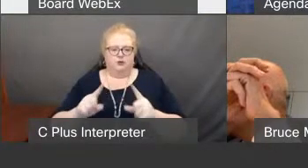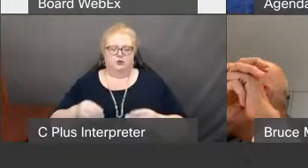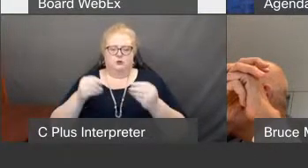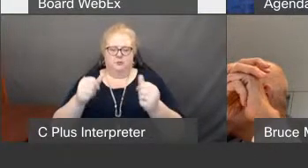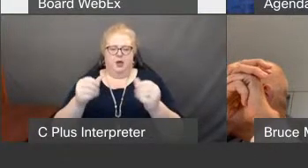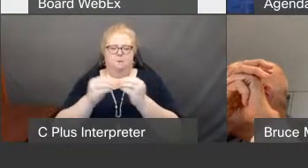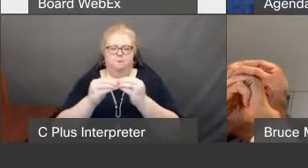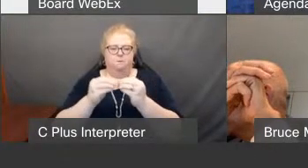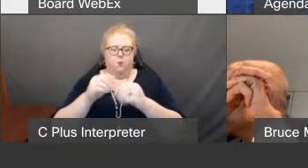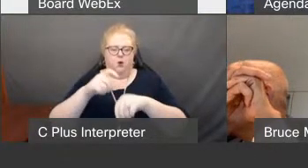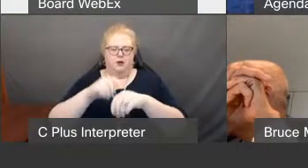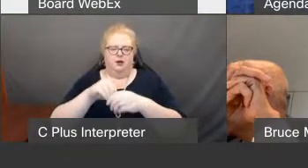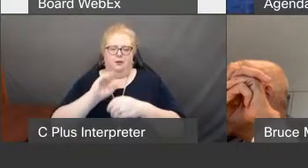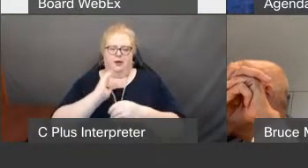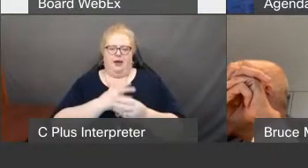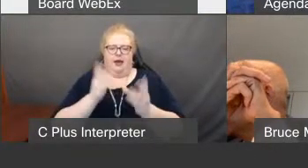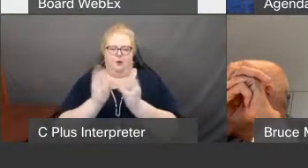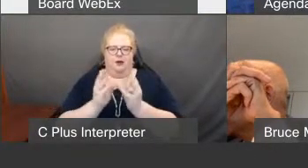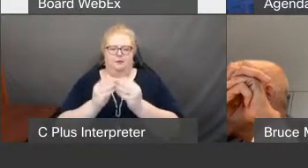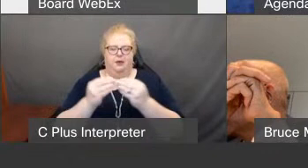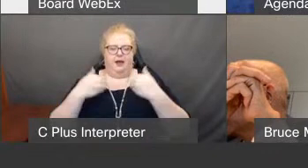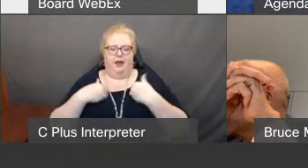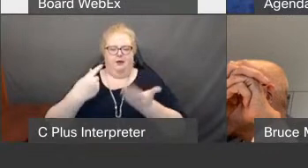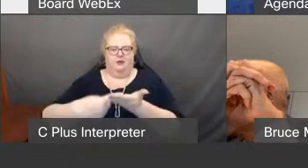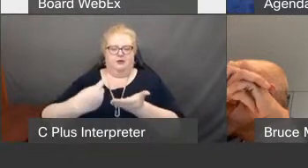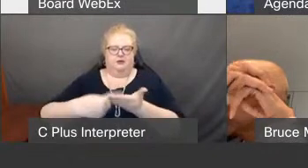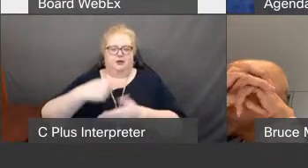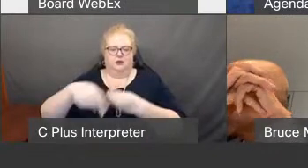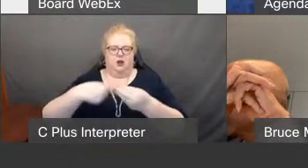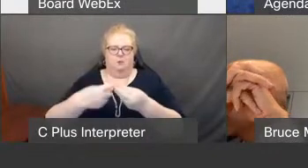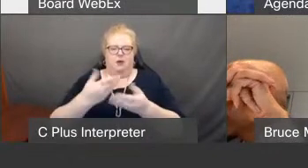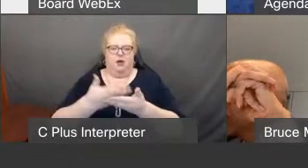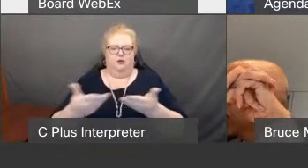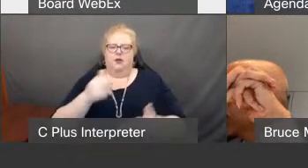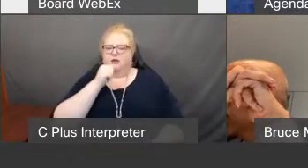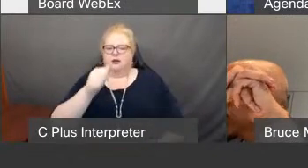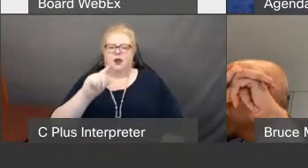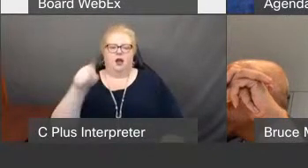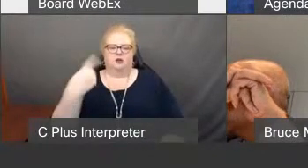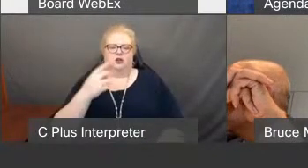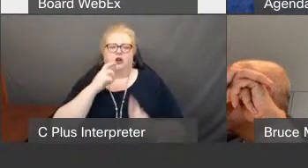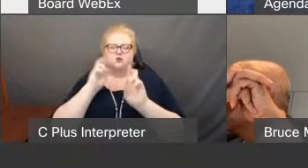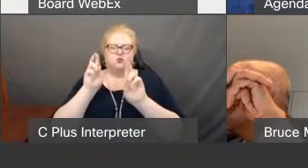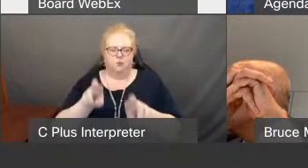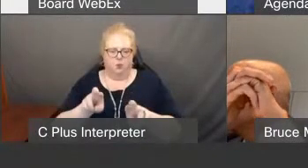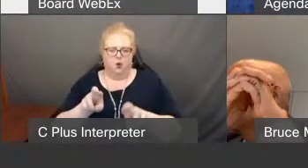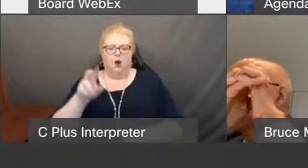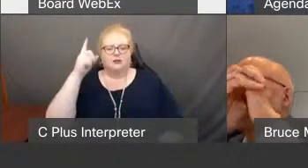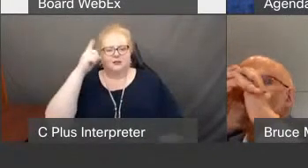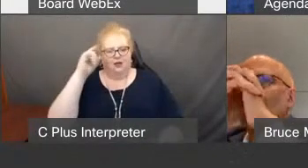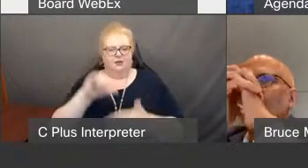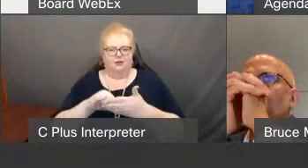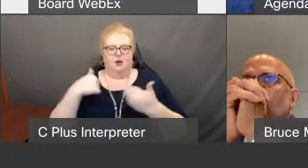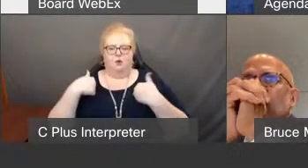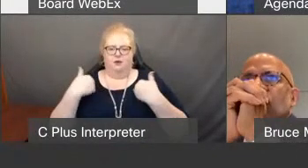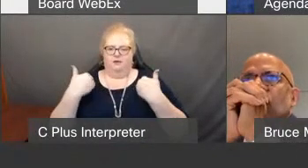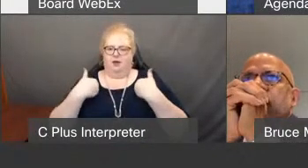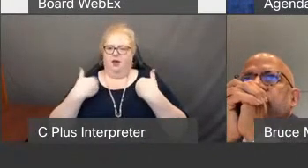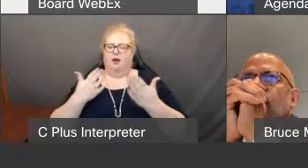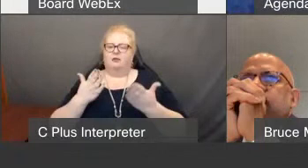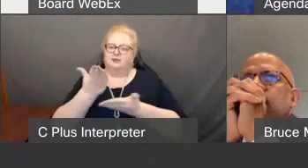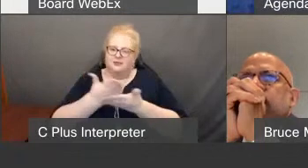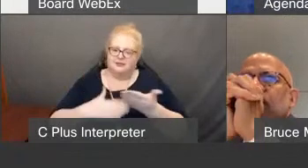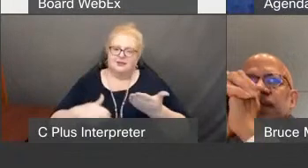meetings having discussions about things and not just reports. And so I think that we've had some discussion tonight has been a